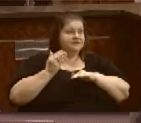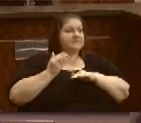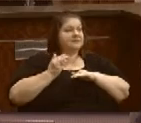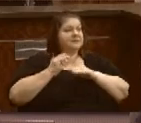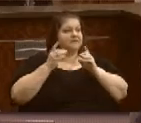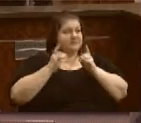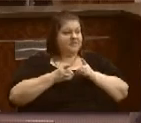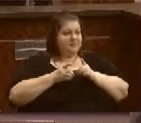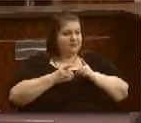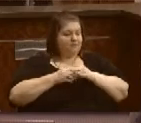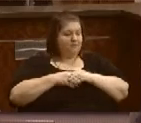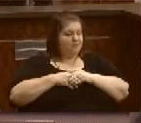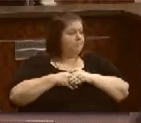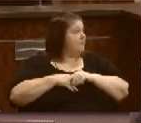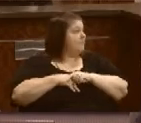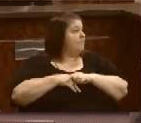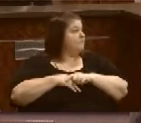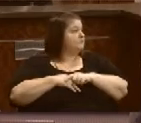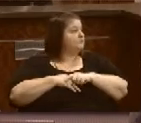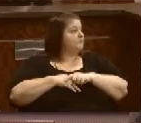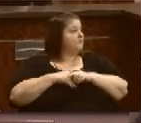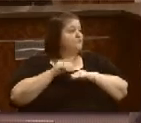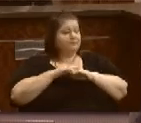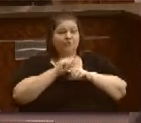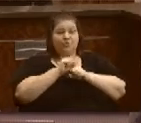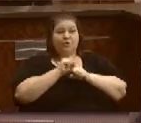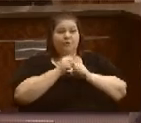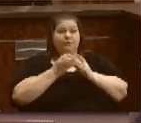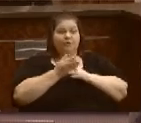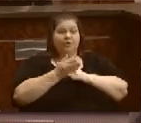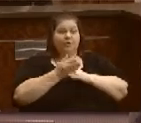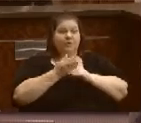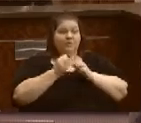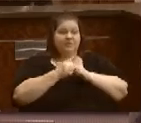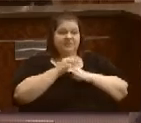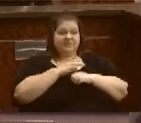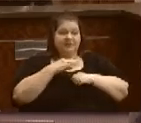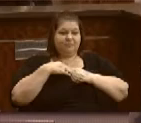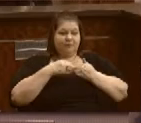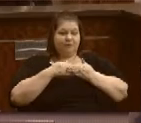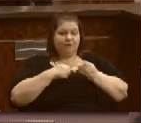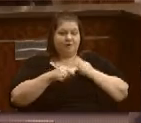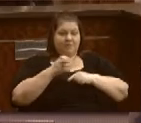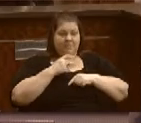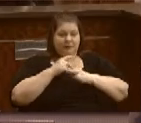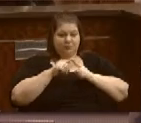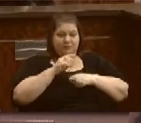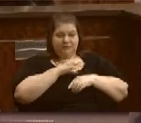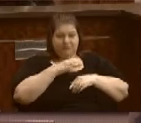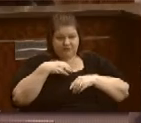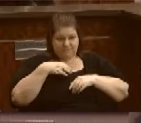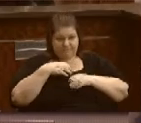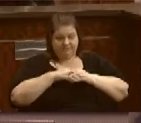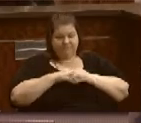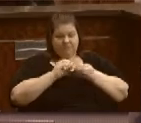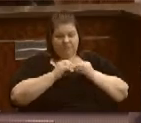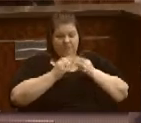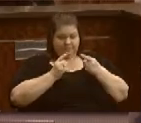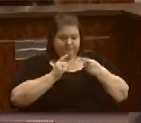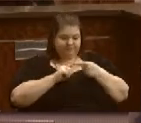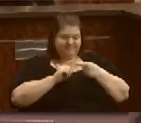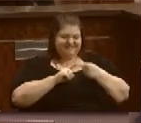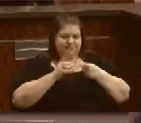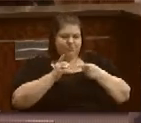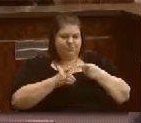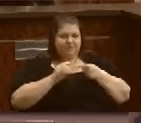decided upon and worked through with staff before returning to the commission. Number one, determine whether